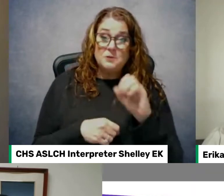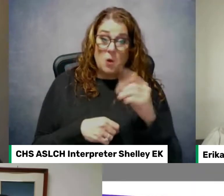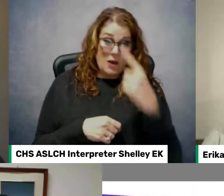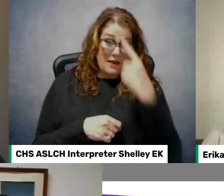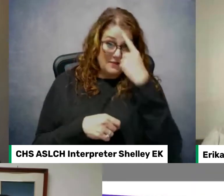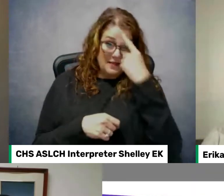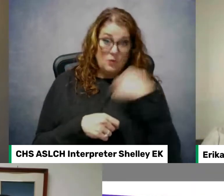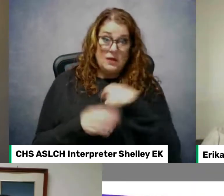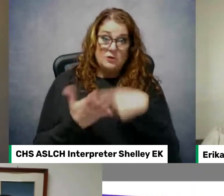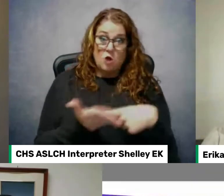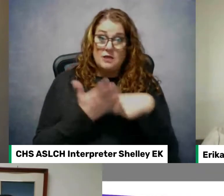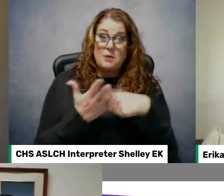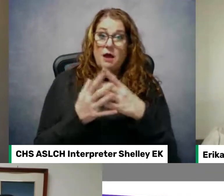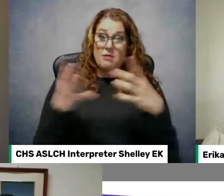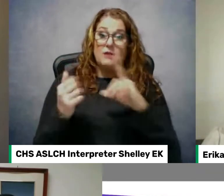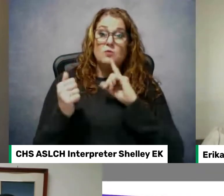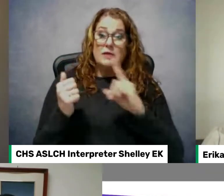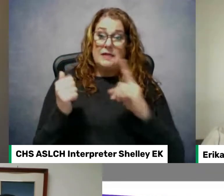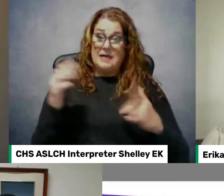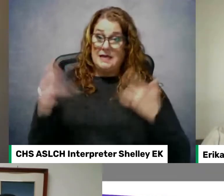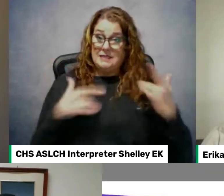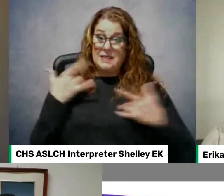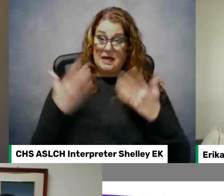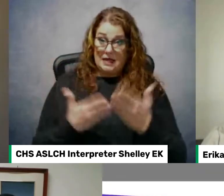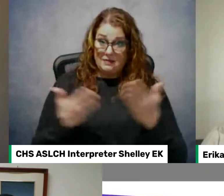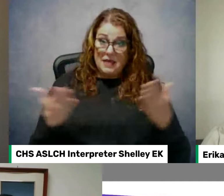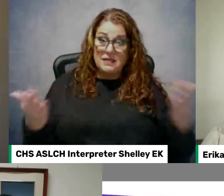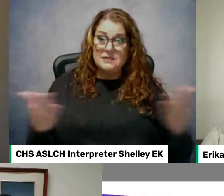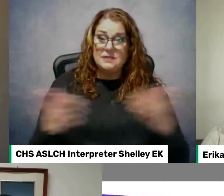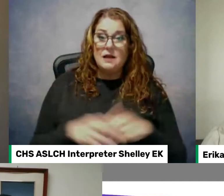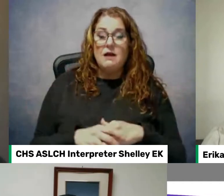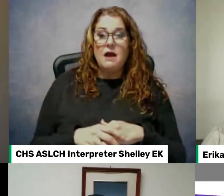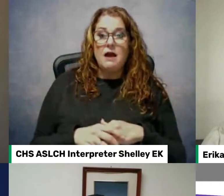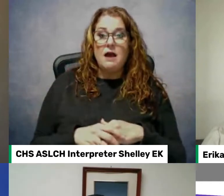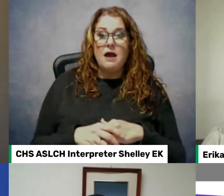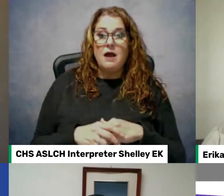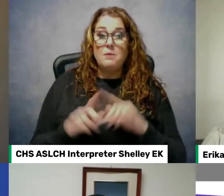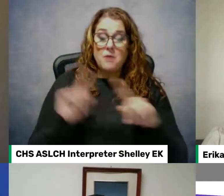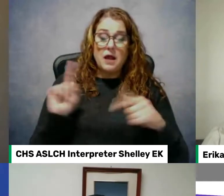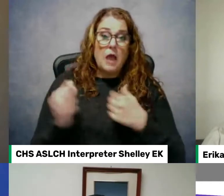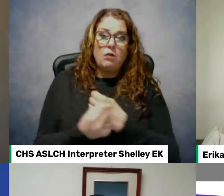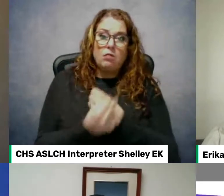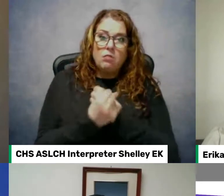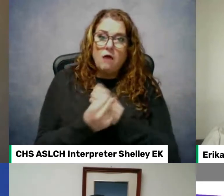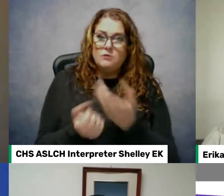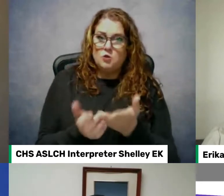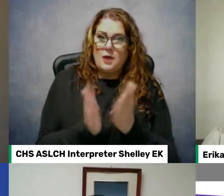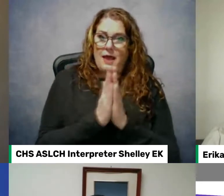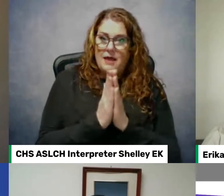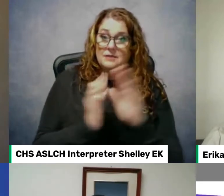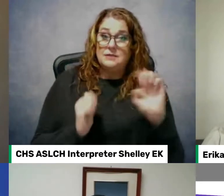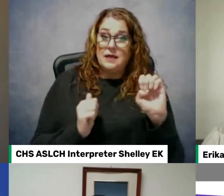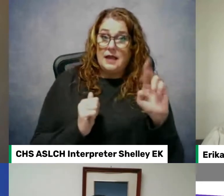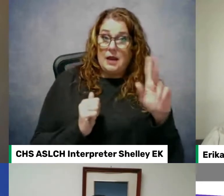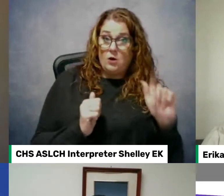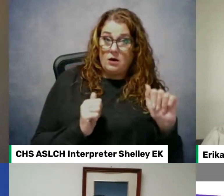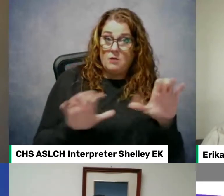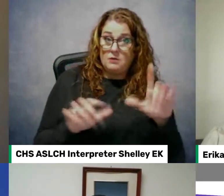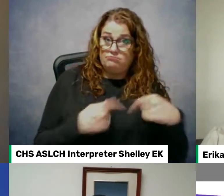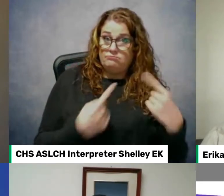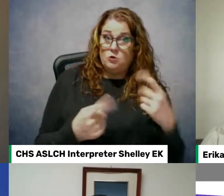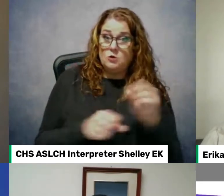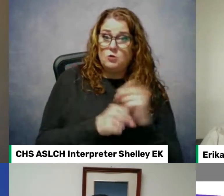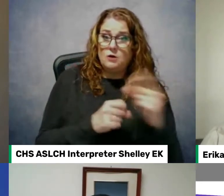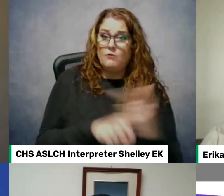we've talked about a lot of really exciting things, but I would love to ask Erica, who's been doing this work for